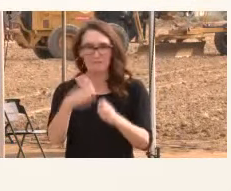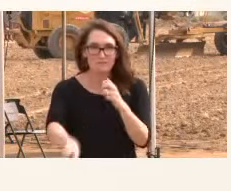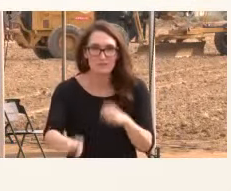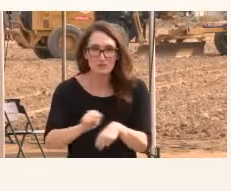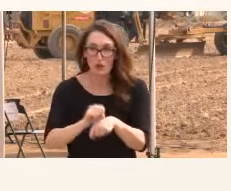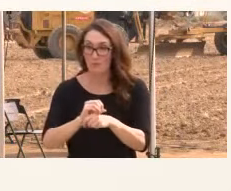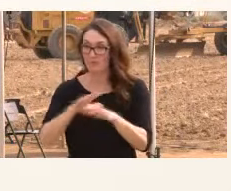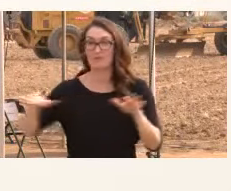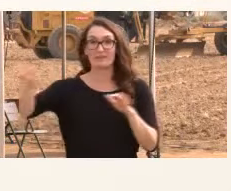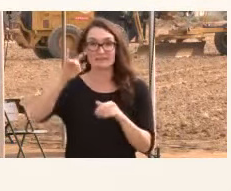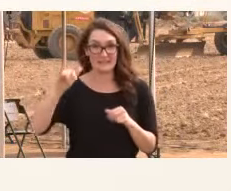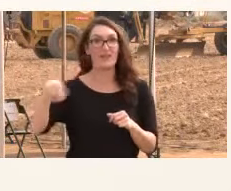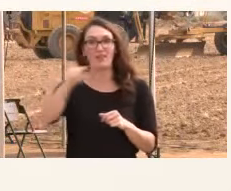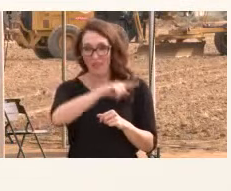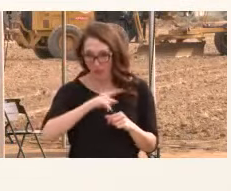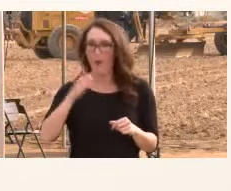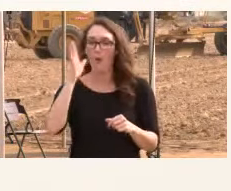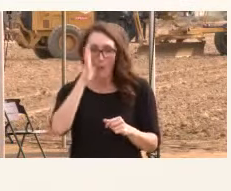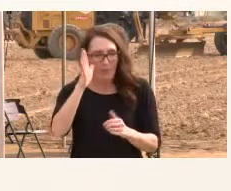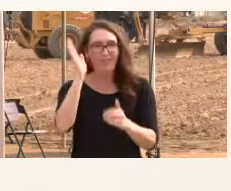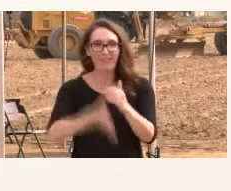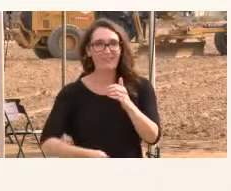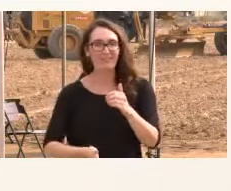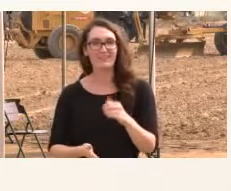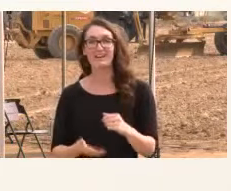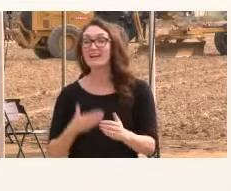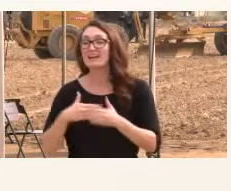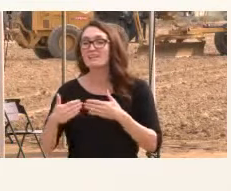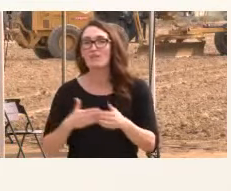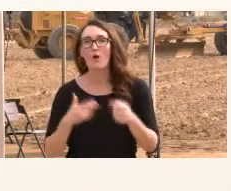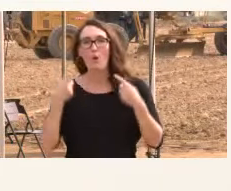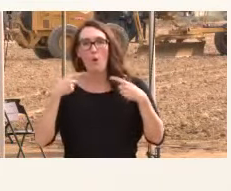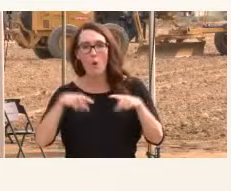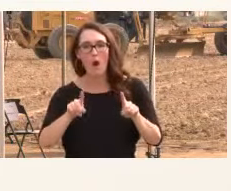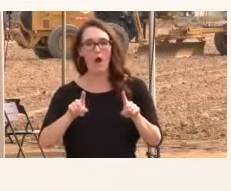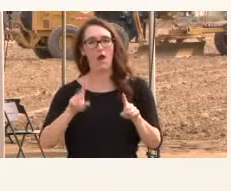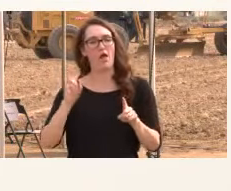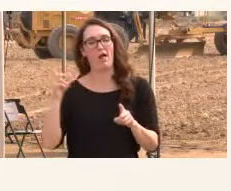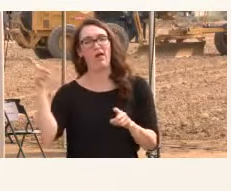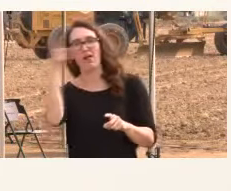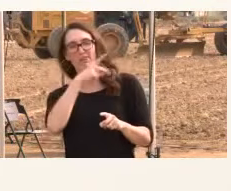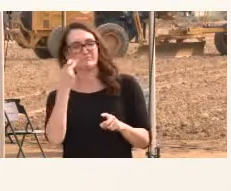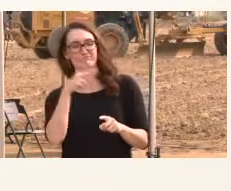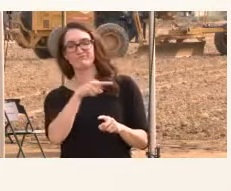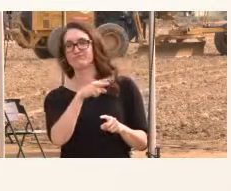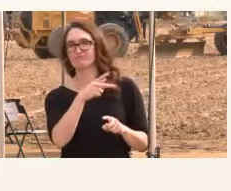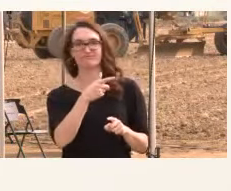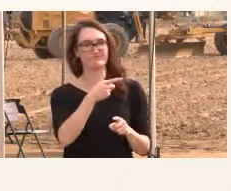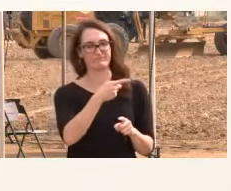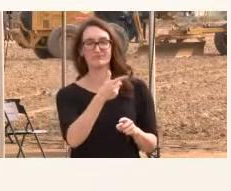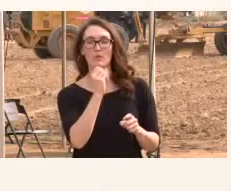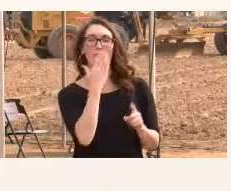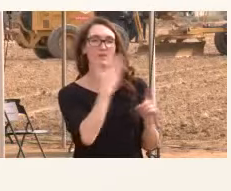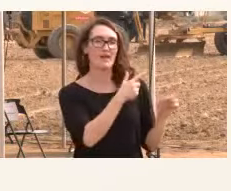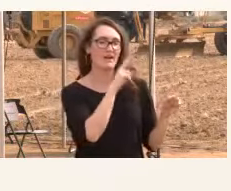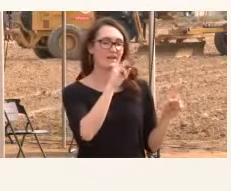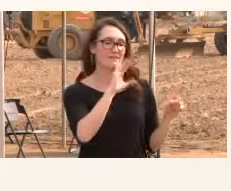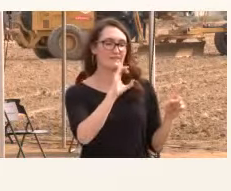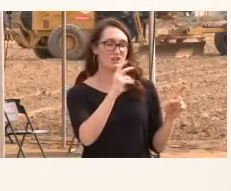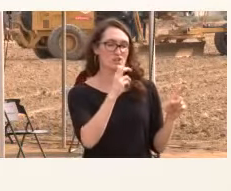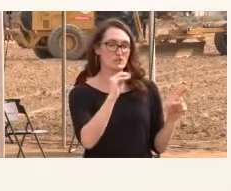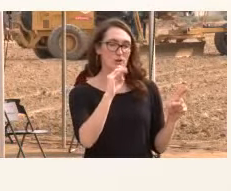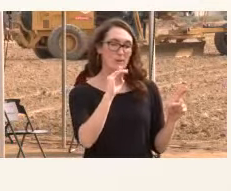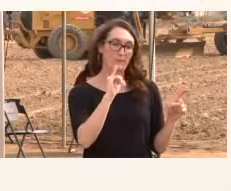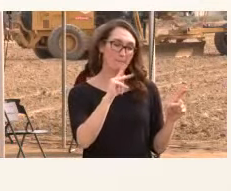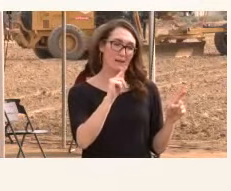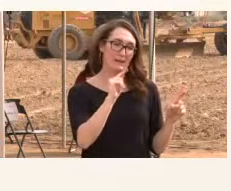city, they will get it done, even while being screamed at the whole time. So thank you, Vice Chancellor McTerrion